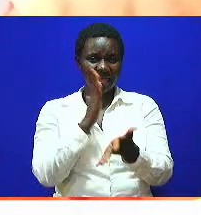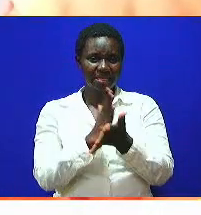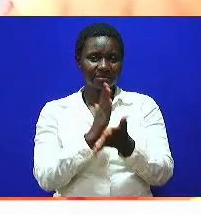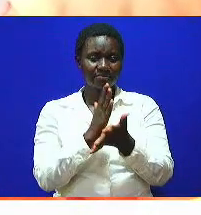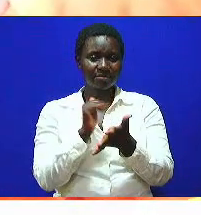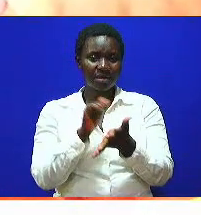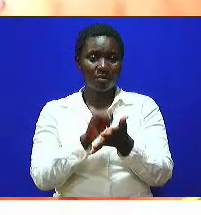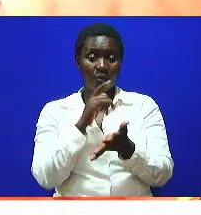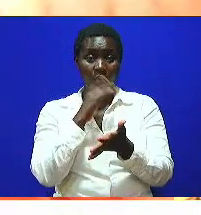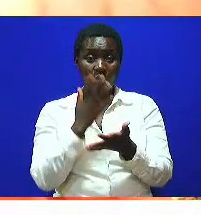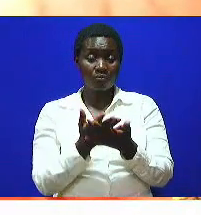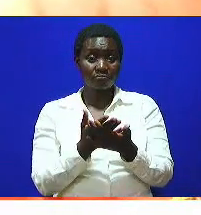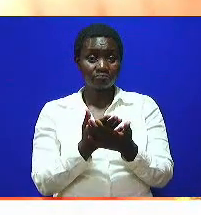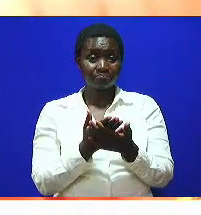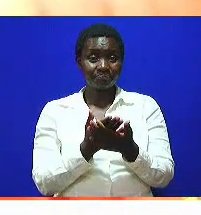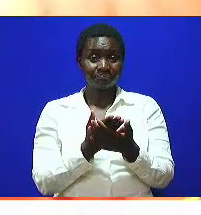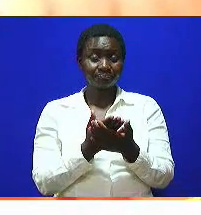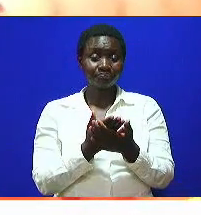who perpetrate